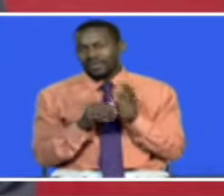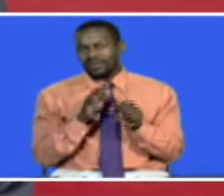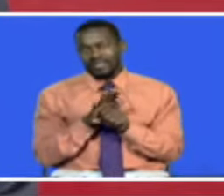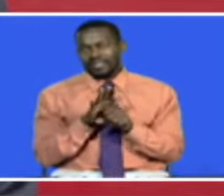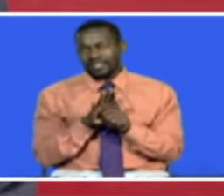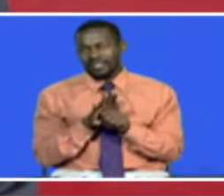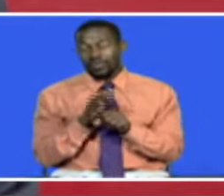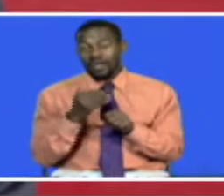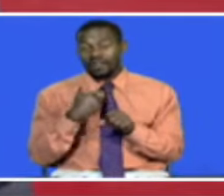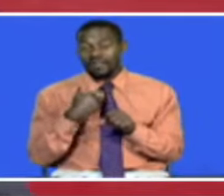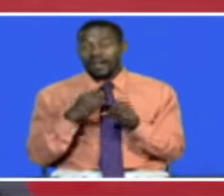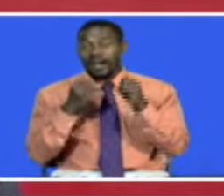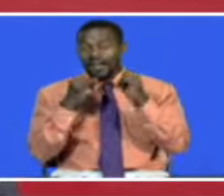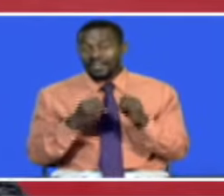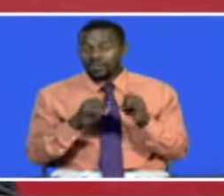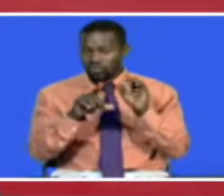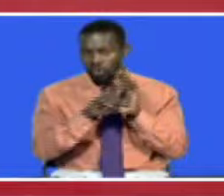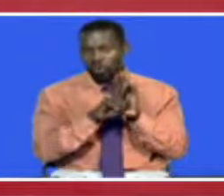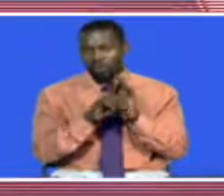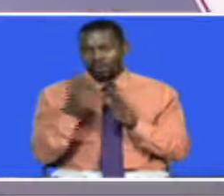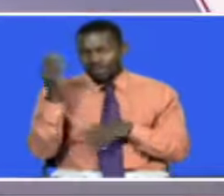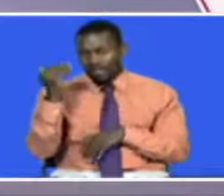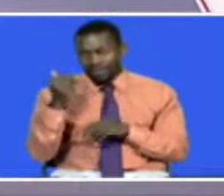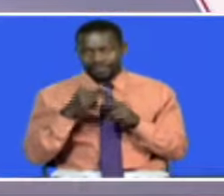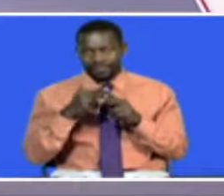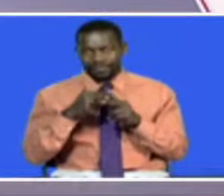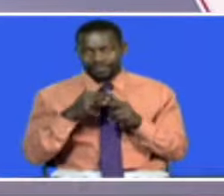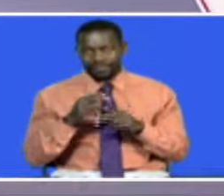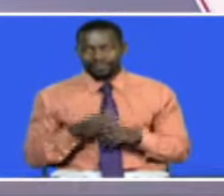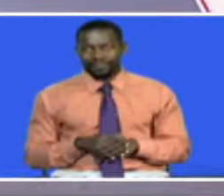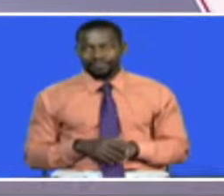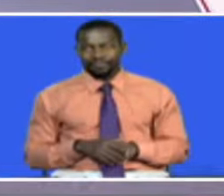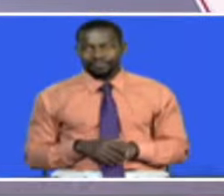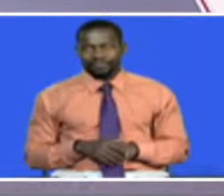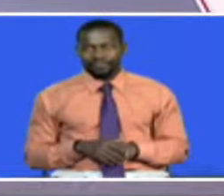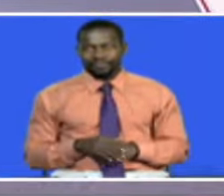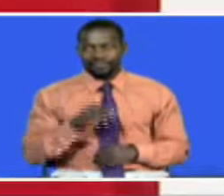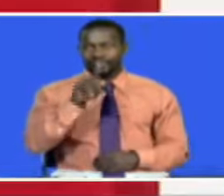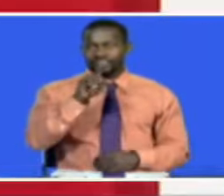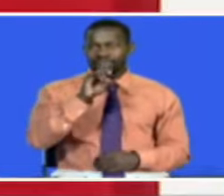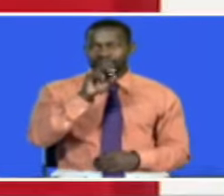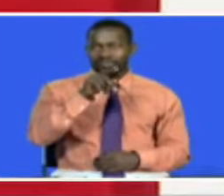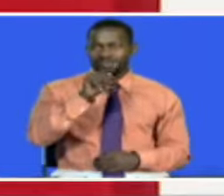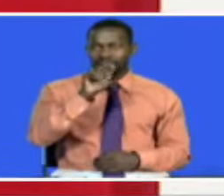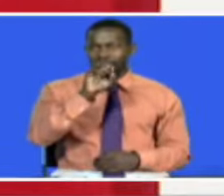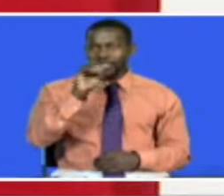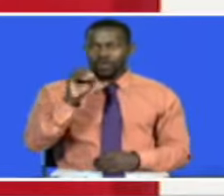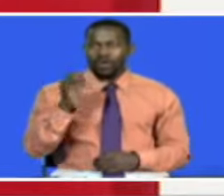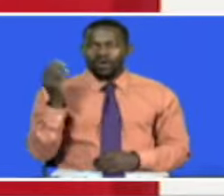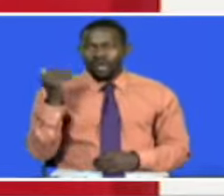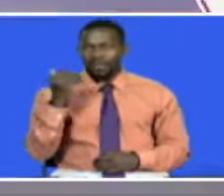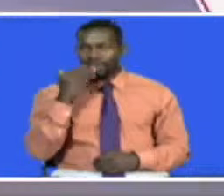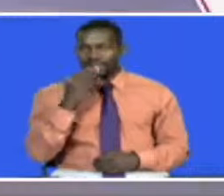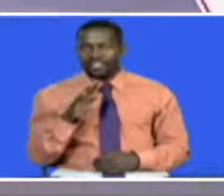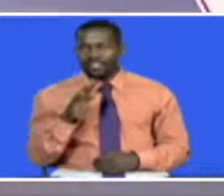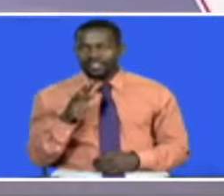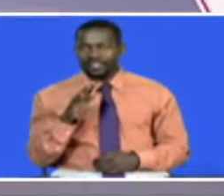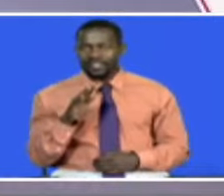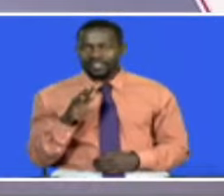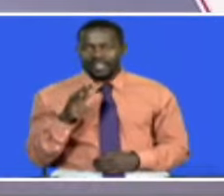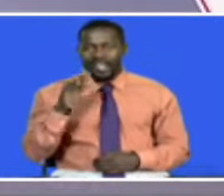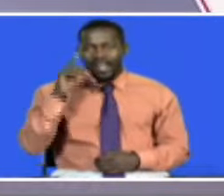new law in town. Okay. No media briefing. All right. Gentlemen, stick around. And Kipto is already sitting. Kipto, good evening. I heard you